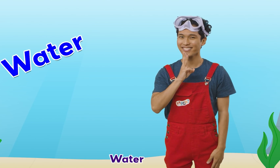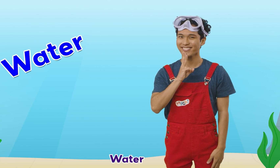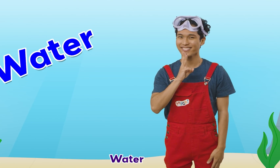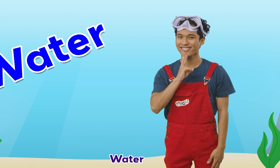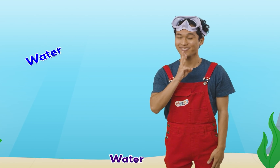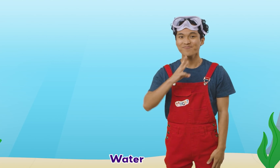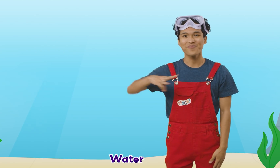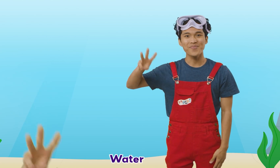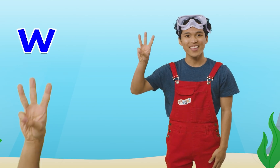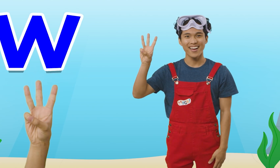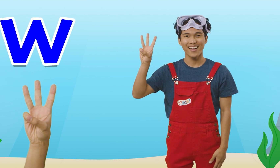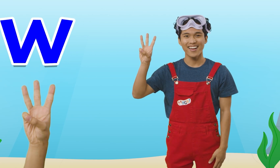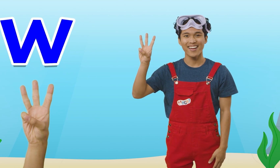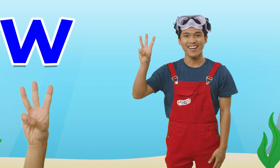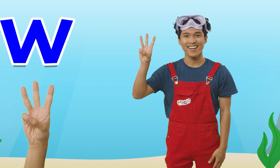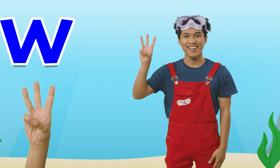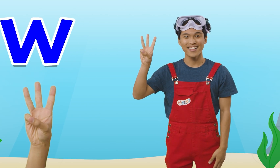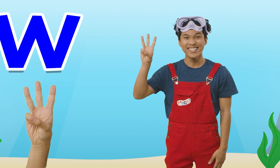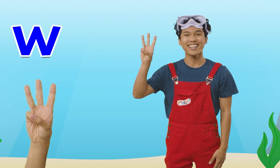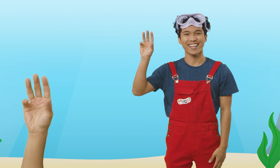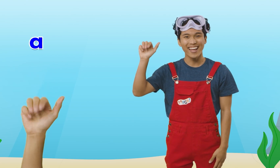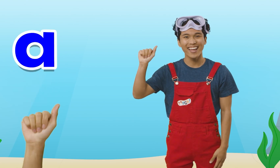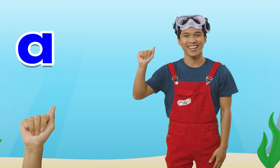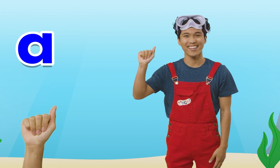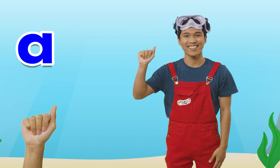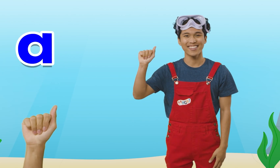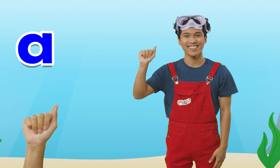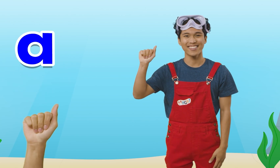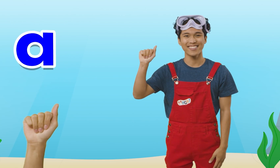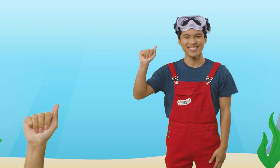Water. W A